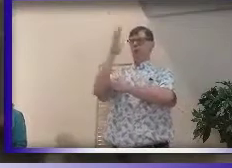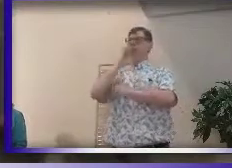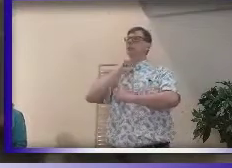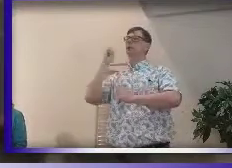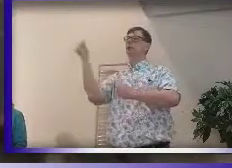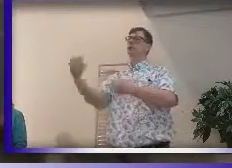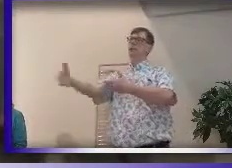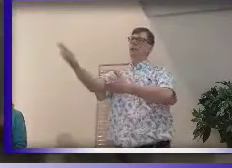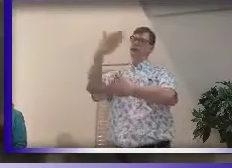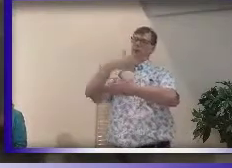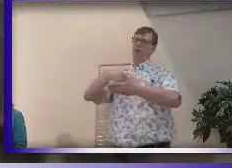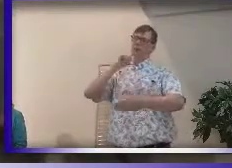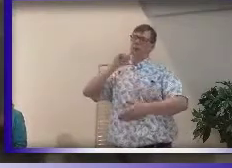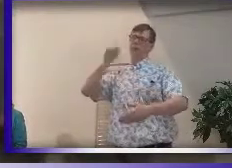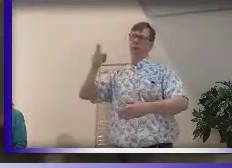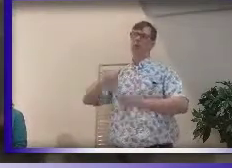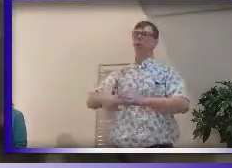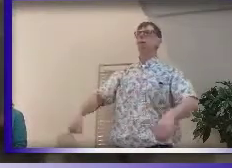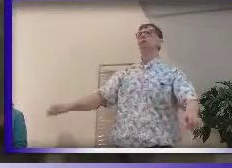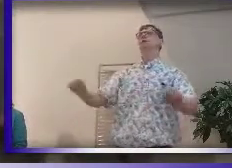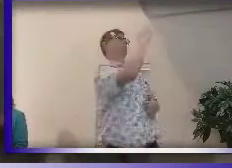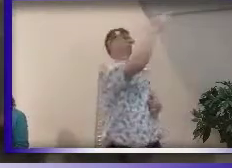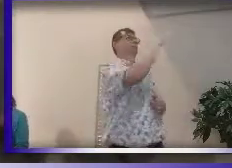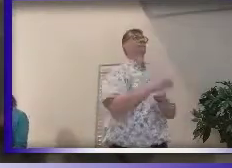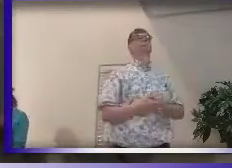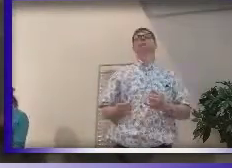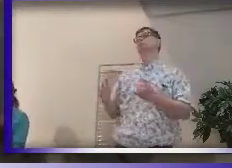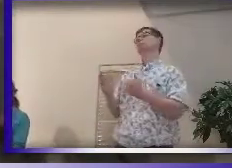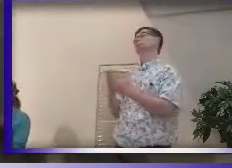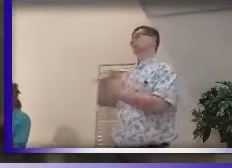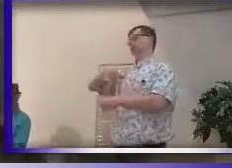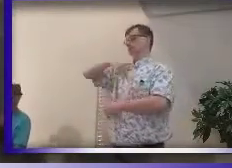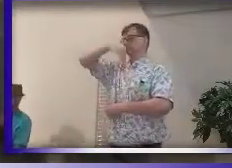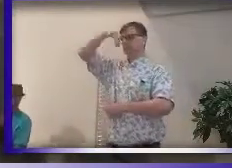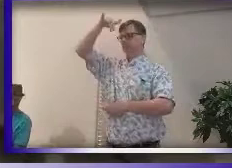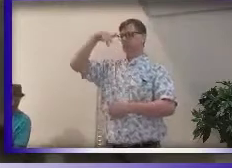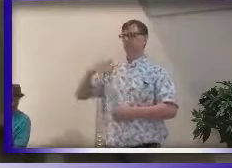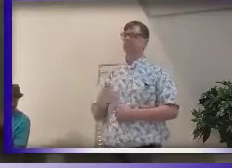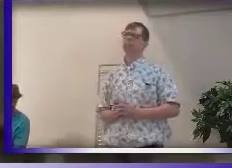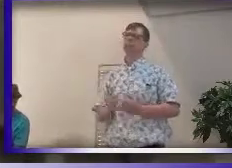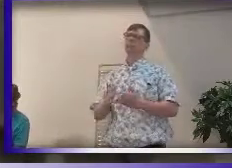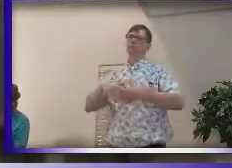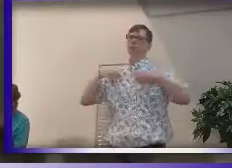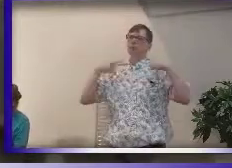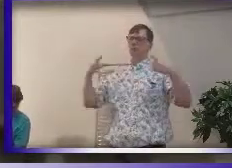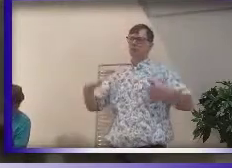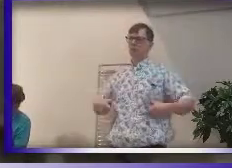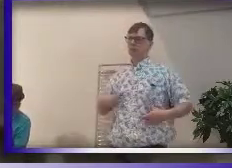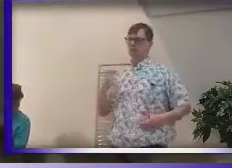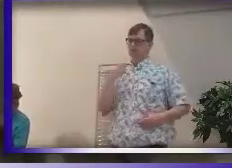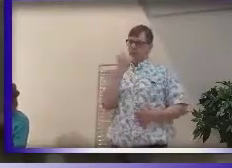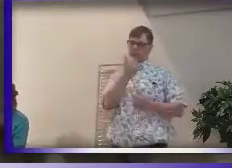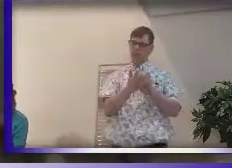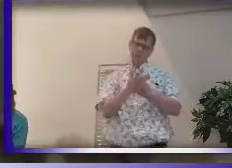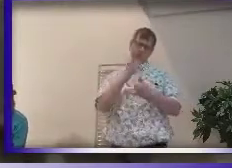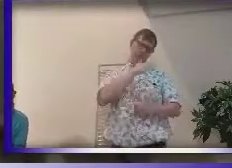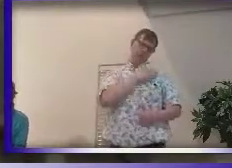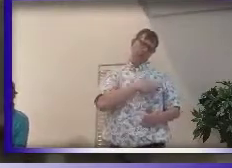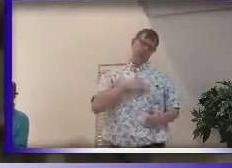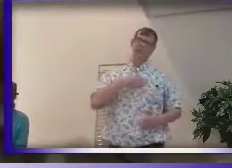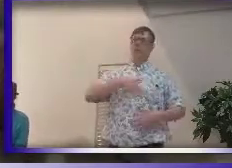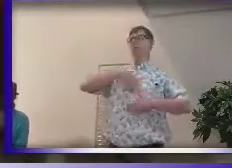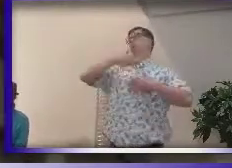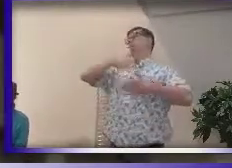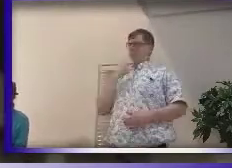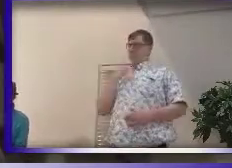life itself at its most joyous, its most vital, its most exuberant. And it